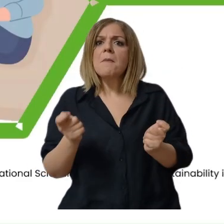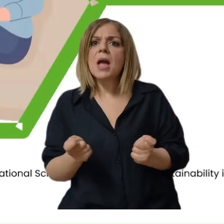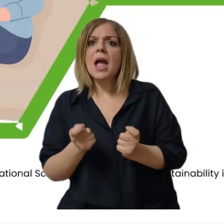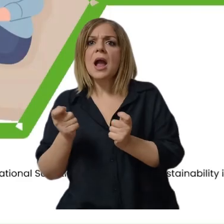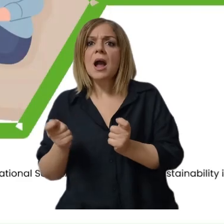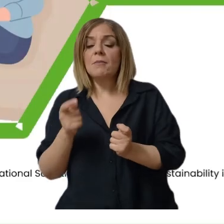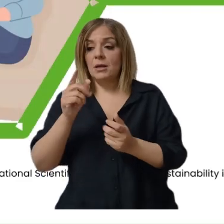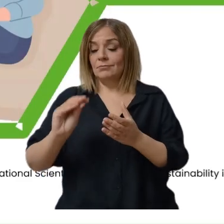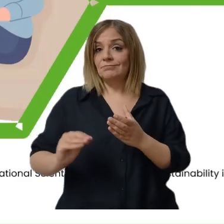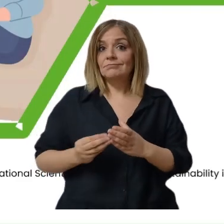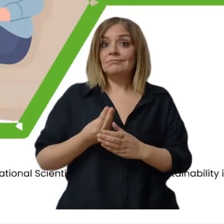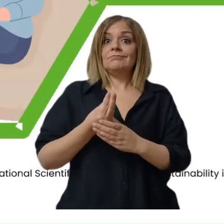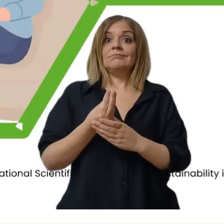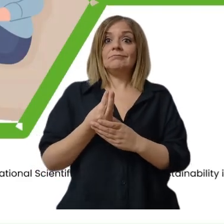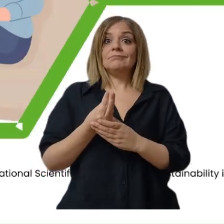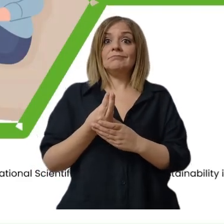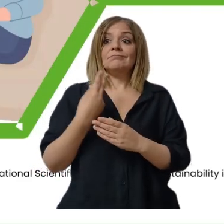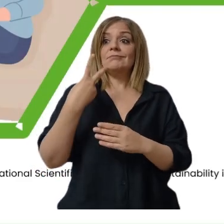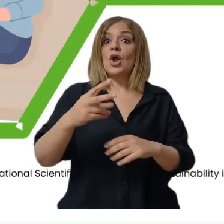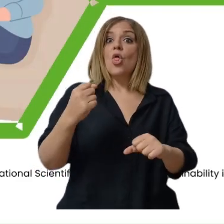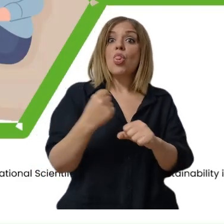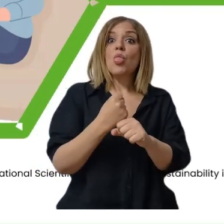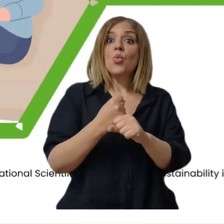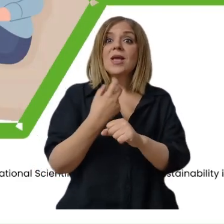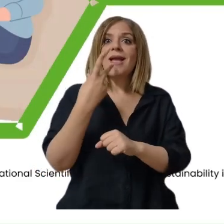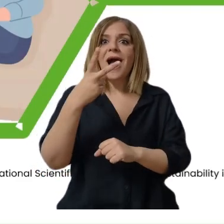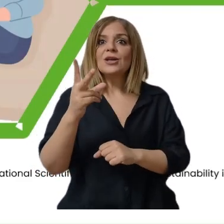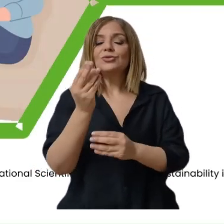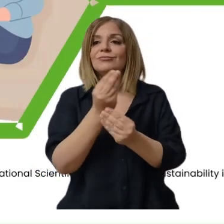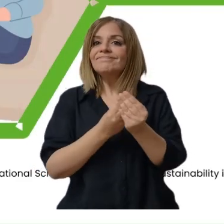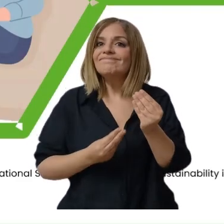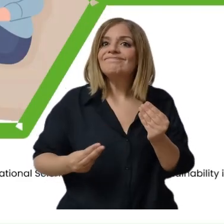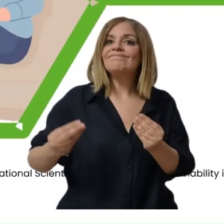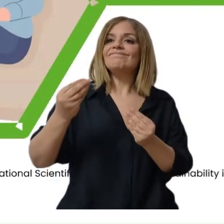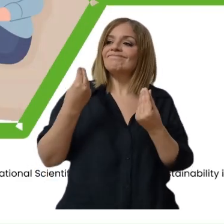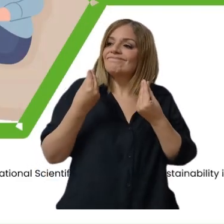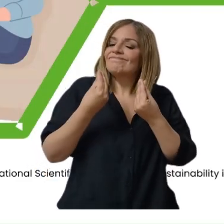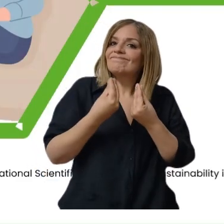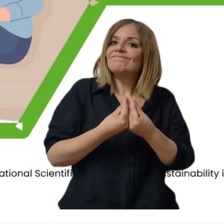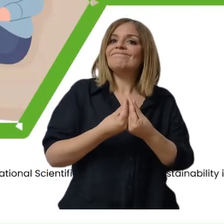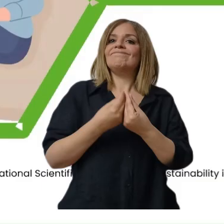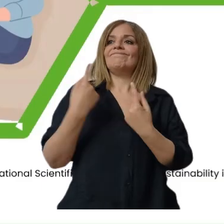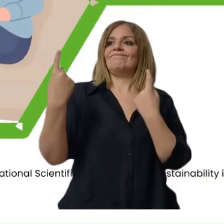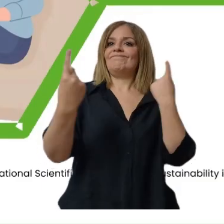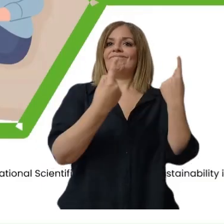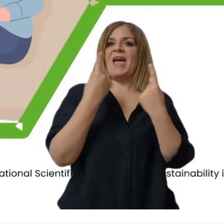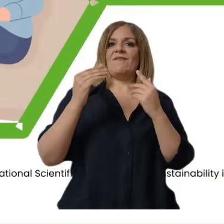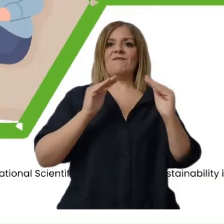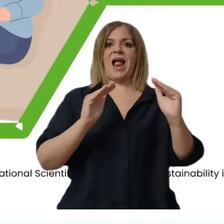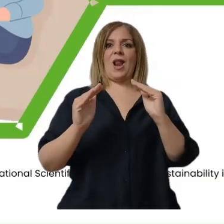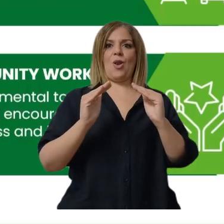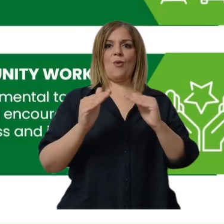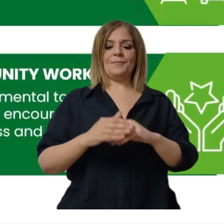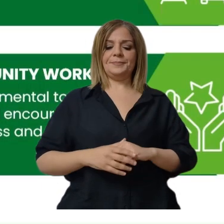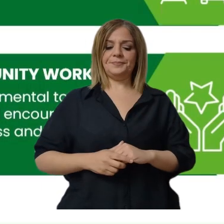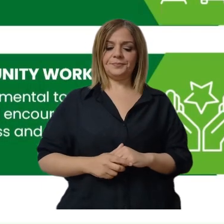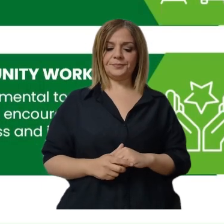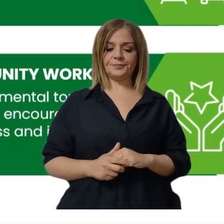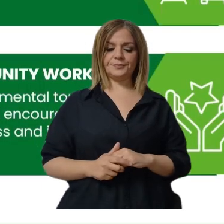will make your work more green and eco-friendly.